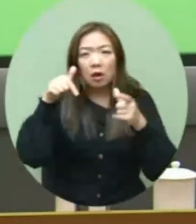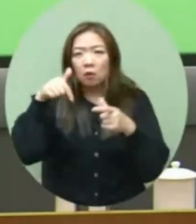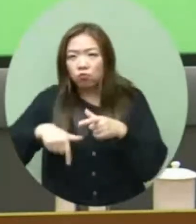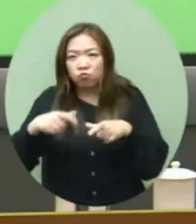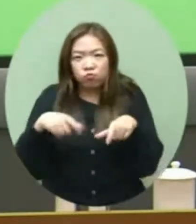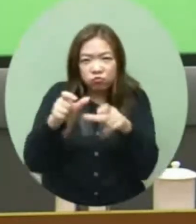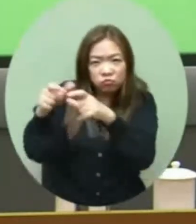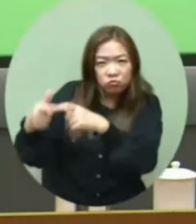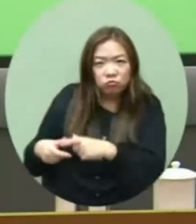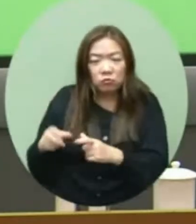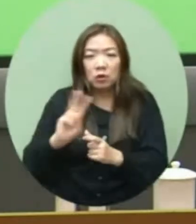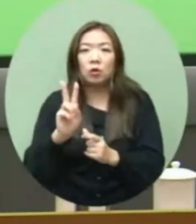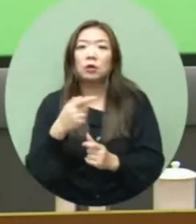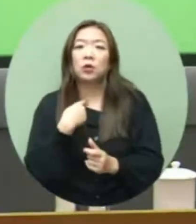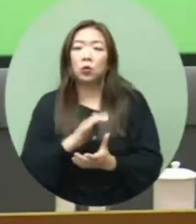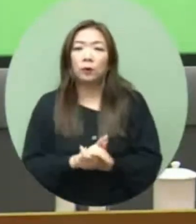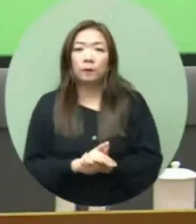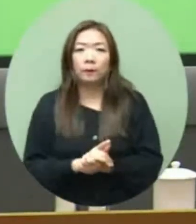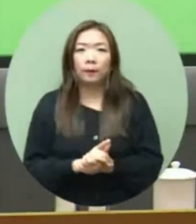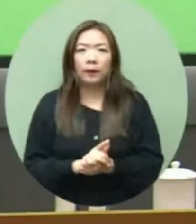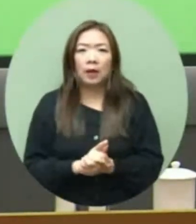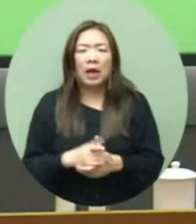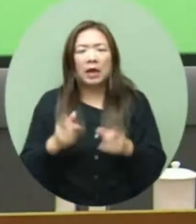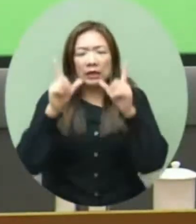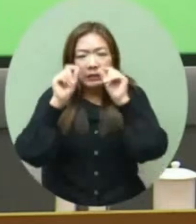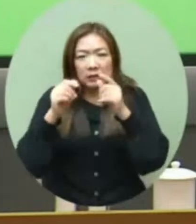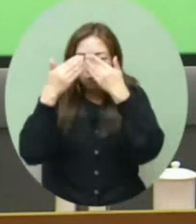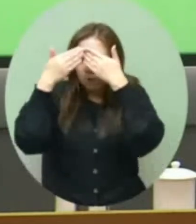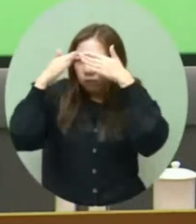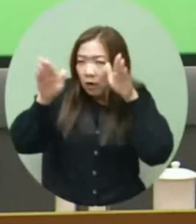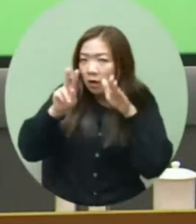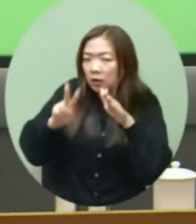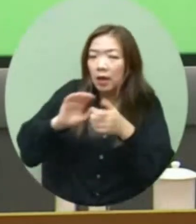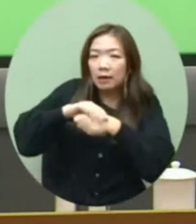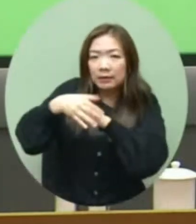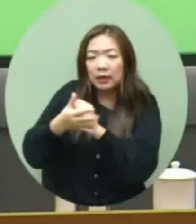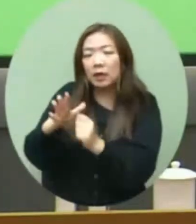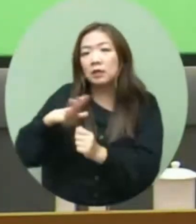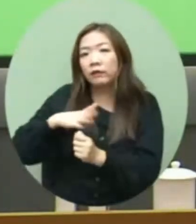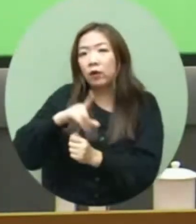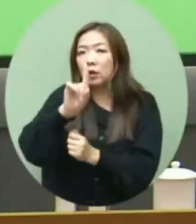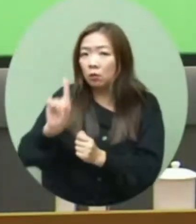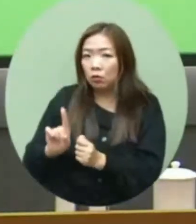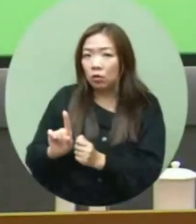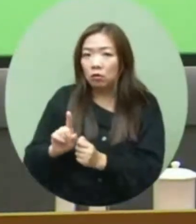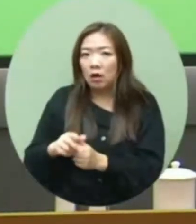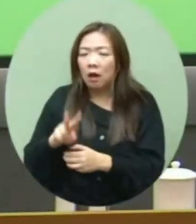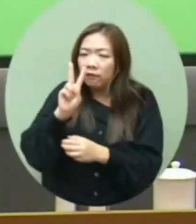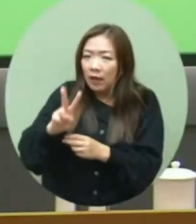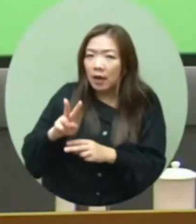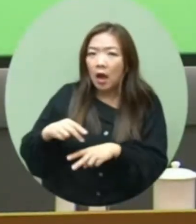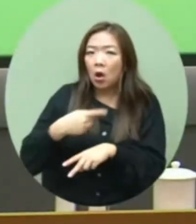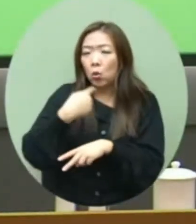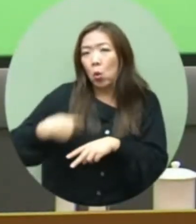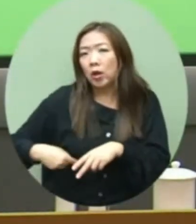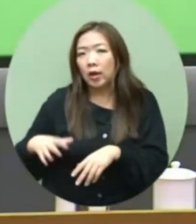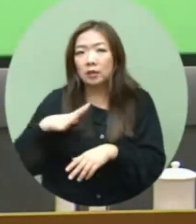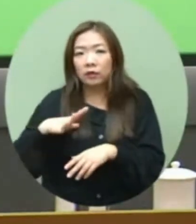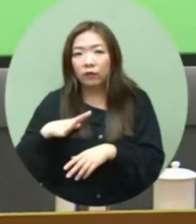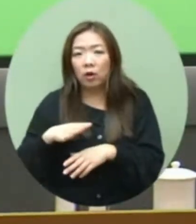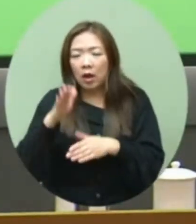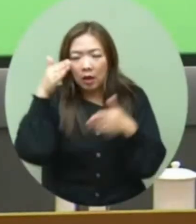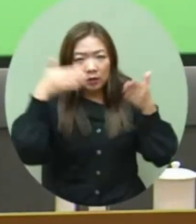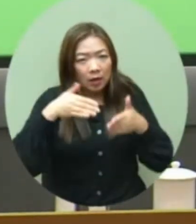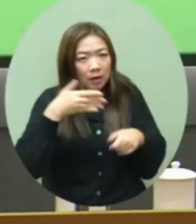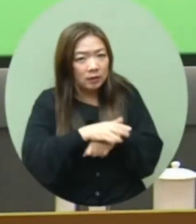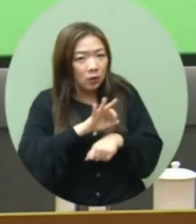We see the trees and we see the woods. So we look at the global situation, we